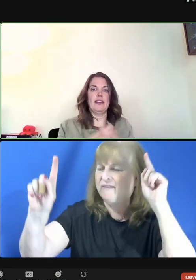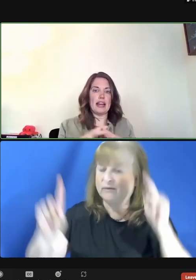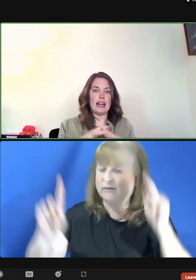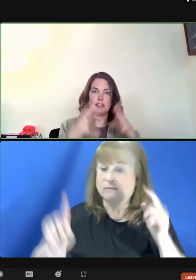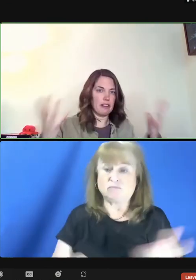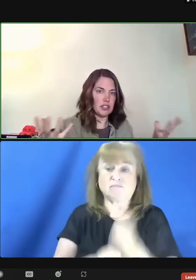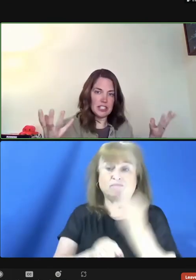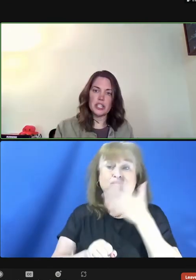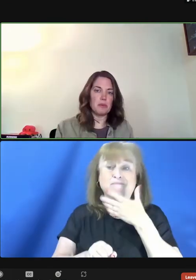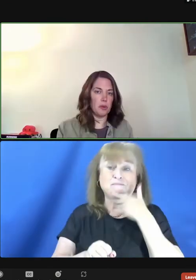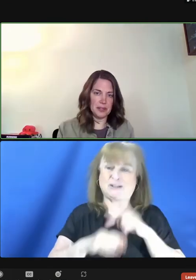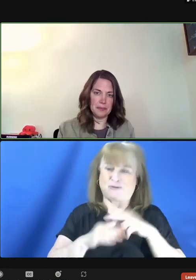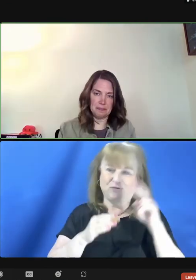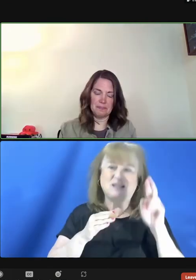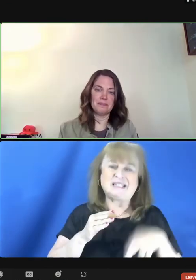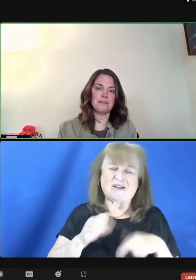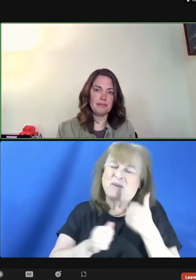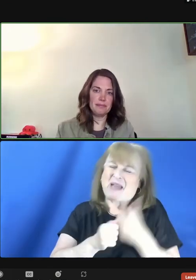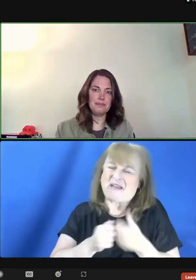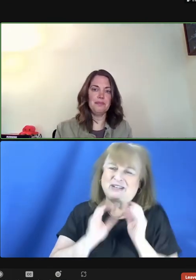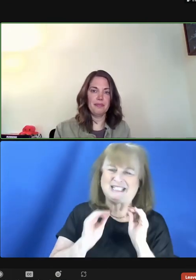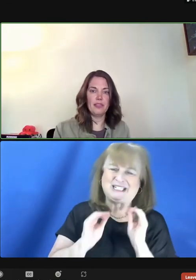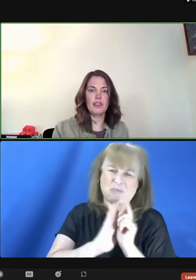best out of every teaching moment.